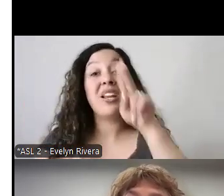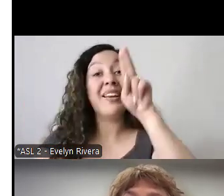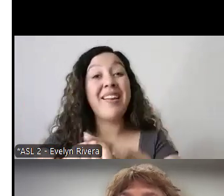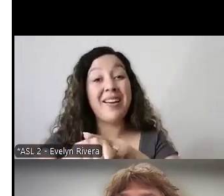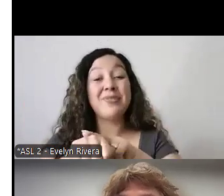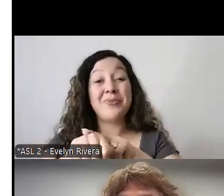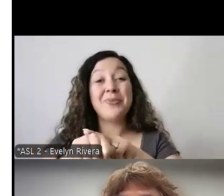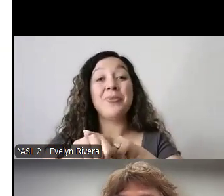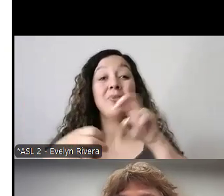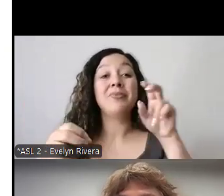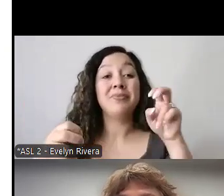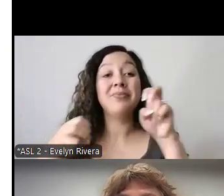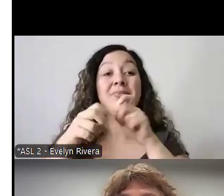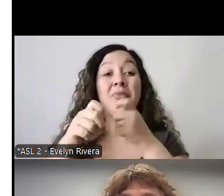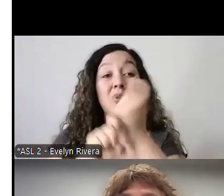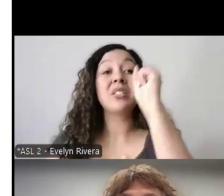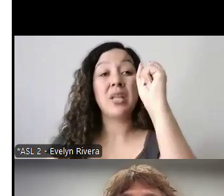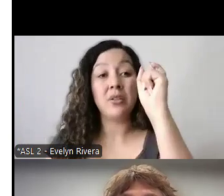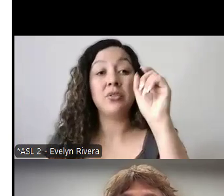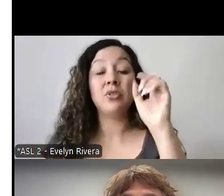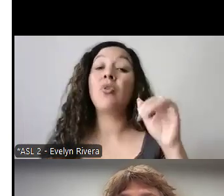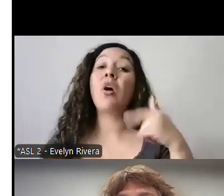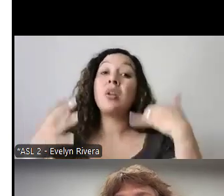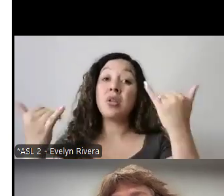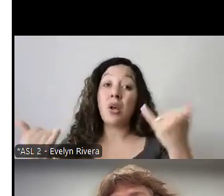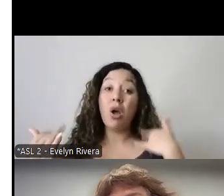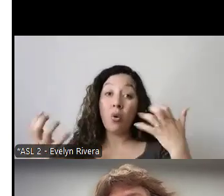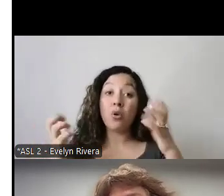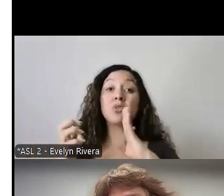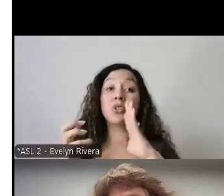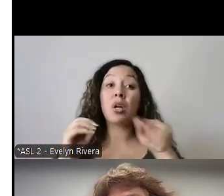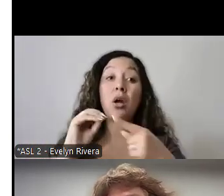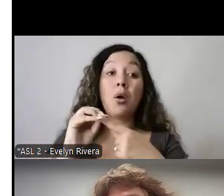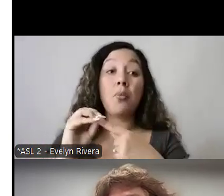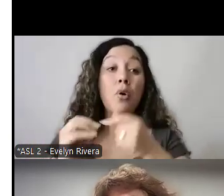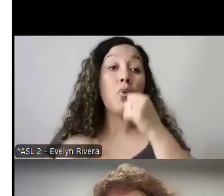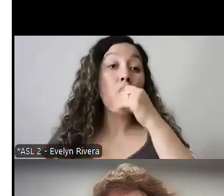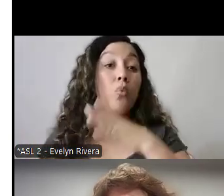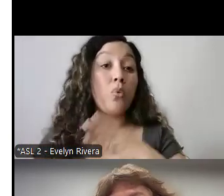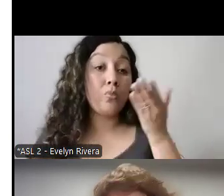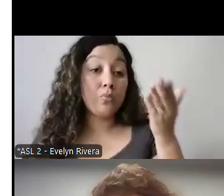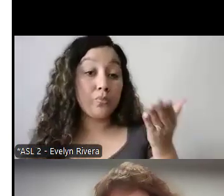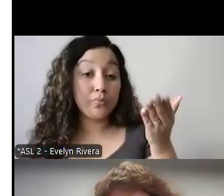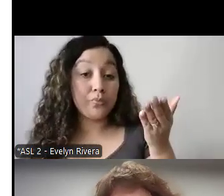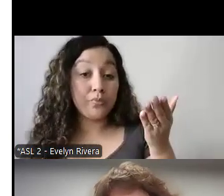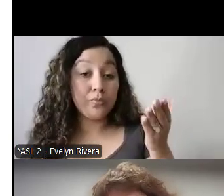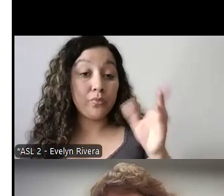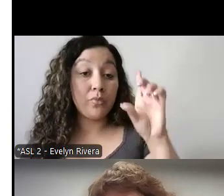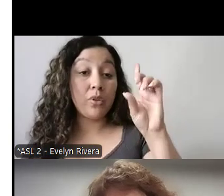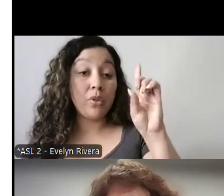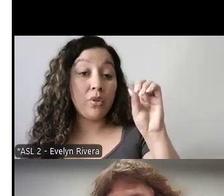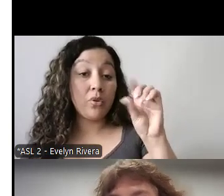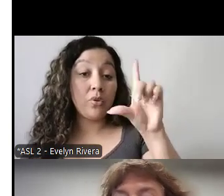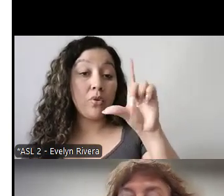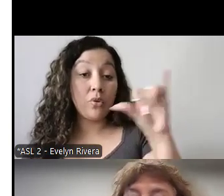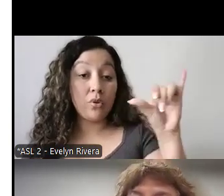So I want to highlight the case of Mrs. Dolly Avenatti, who froze to death